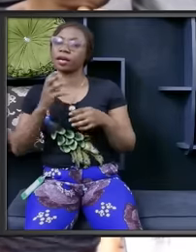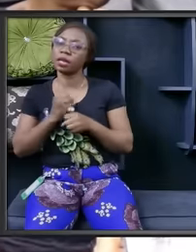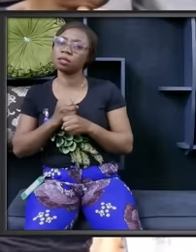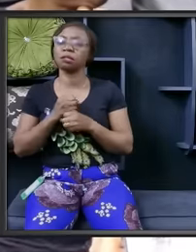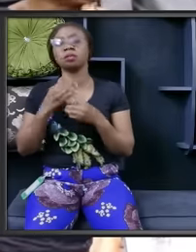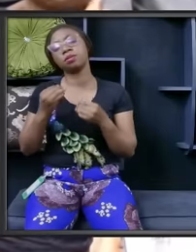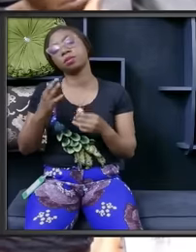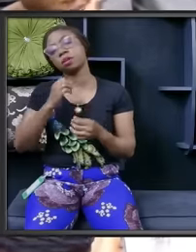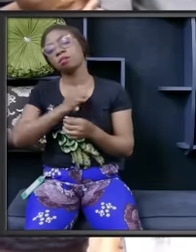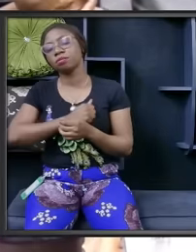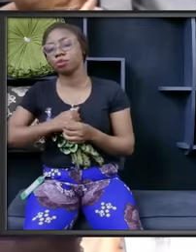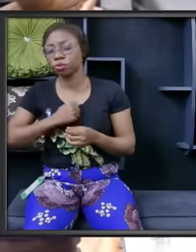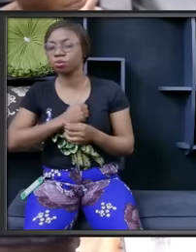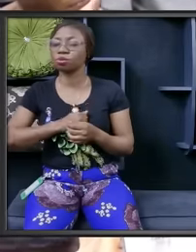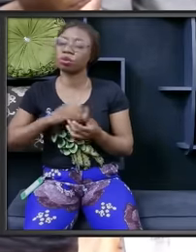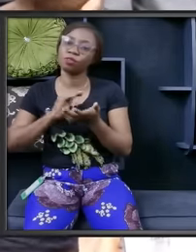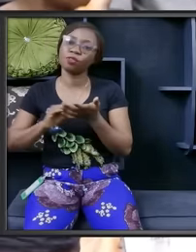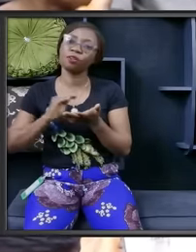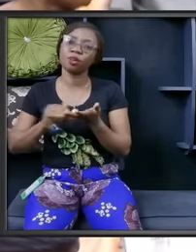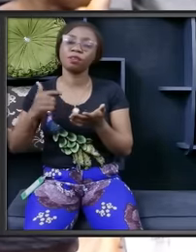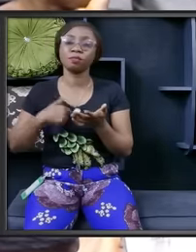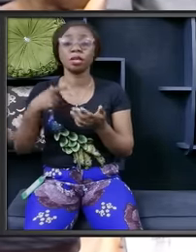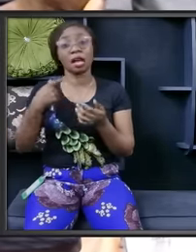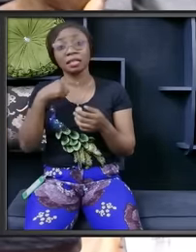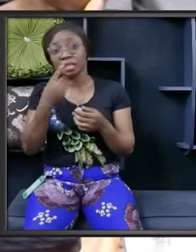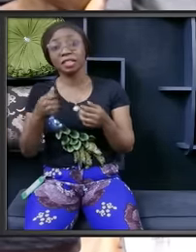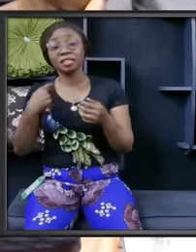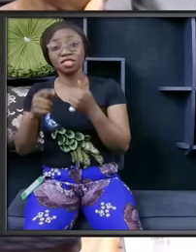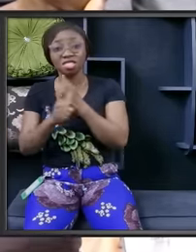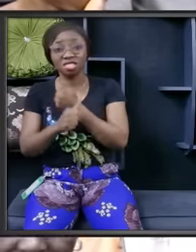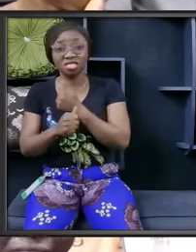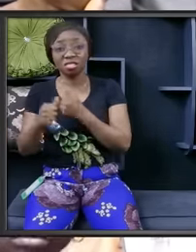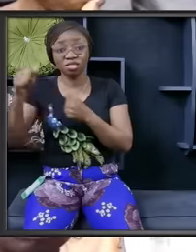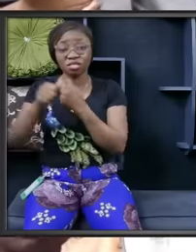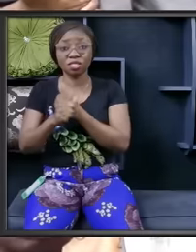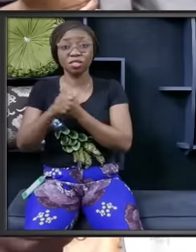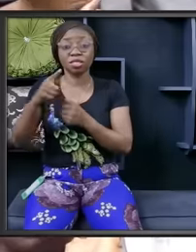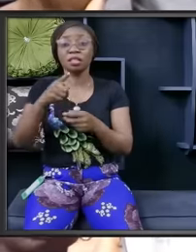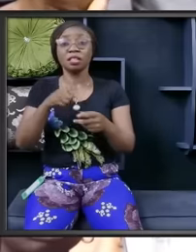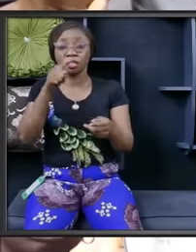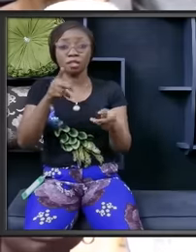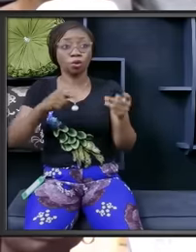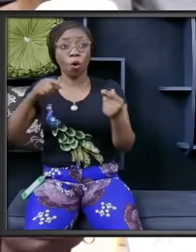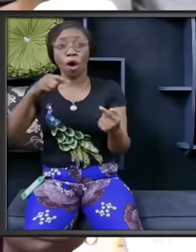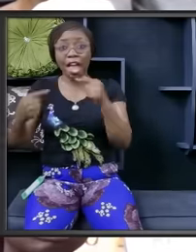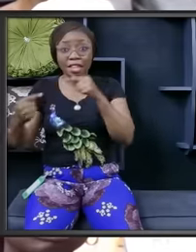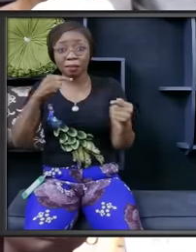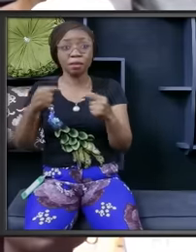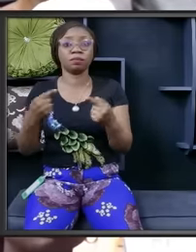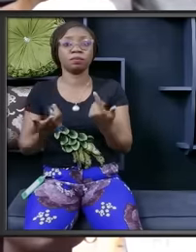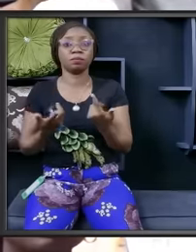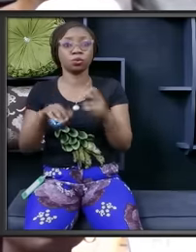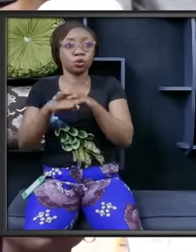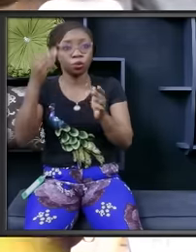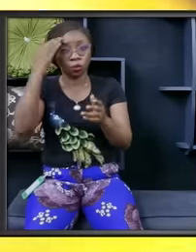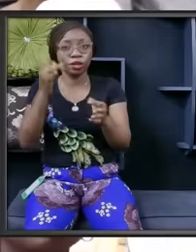make I know my name. Make I just forgive him. I tell and say the dangerous thing be say these people go cook, we go frame you up. These are your enemies. You don't know whether